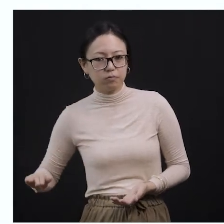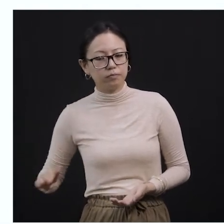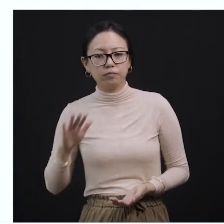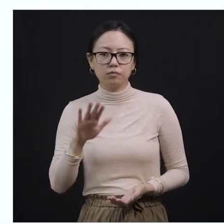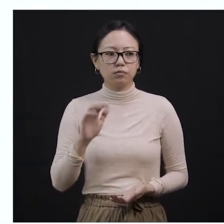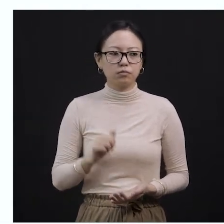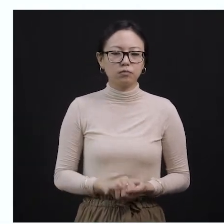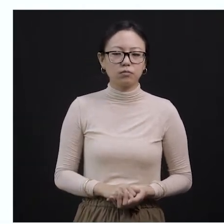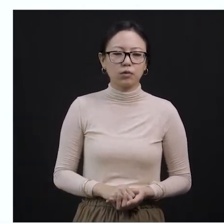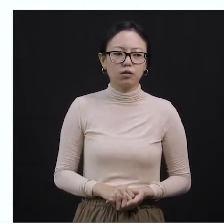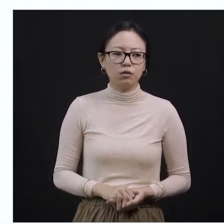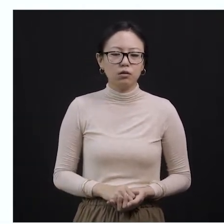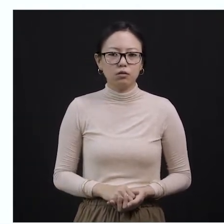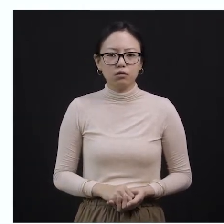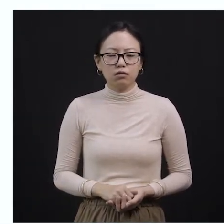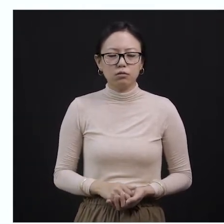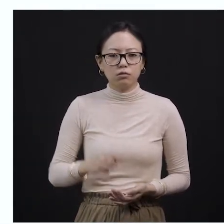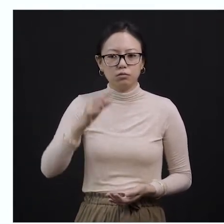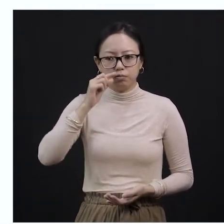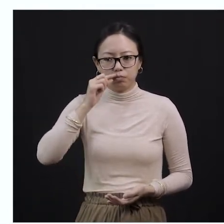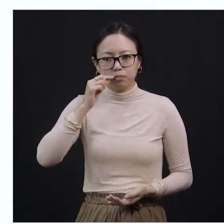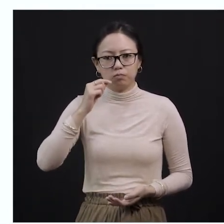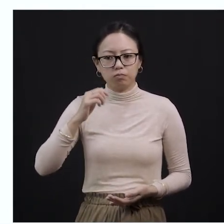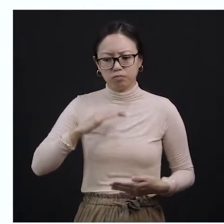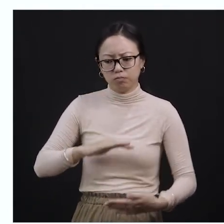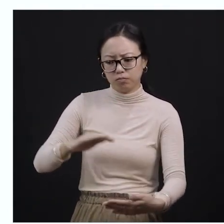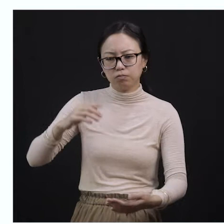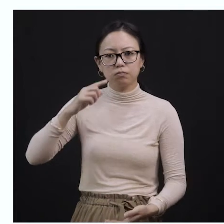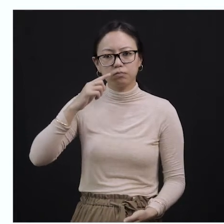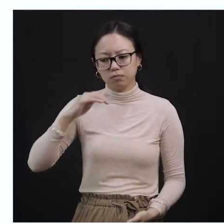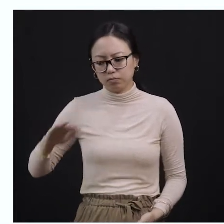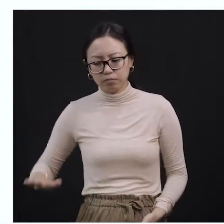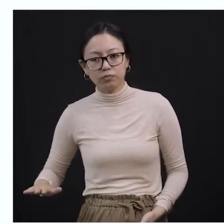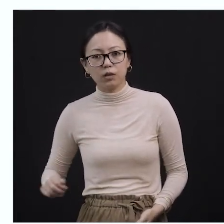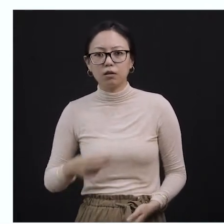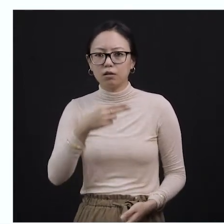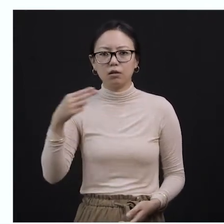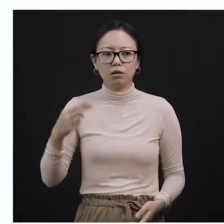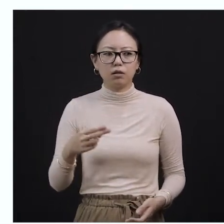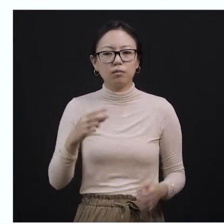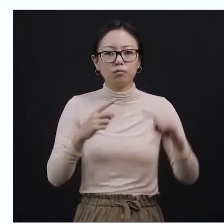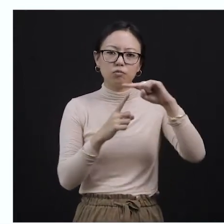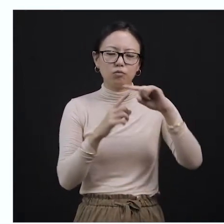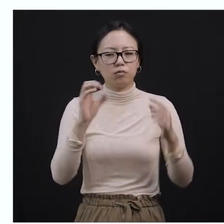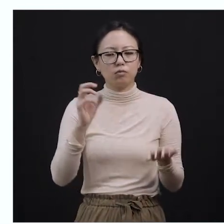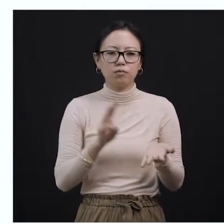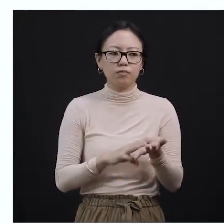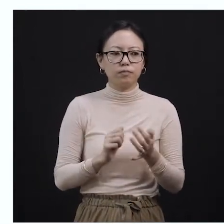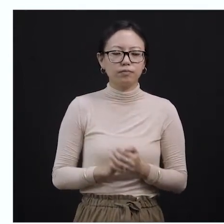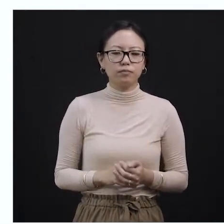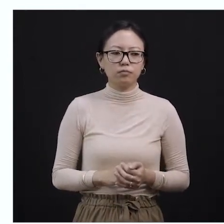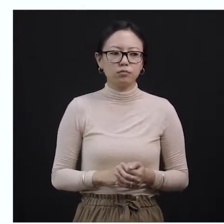as Tom. Okay? So we can say that Tom is shorter than